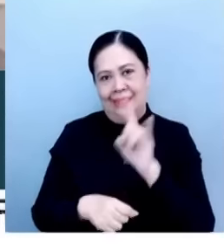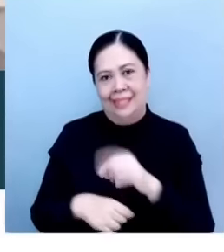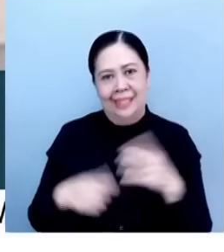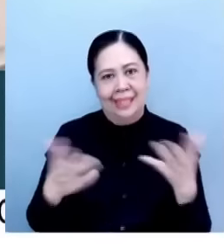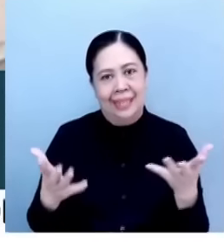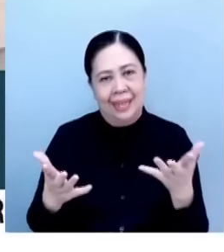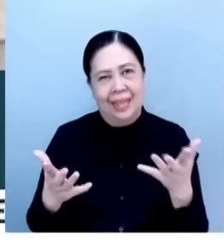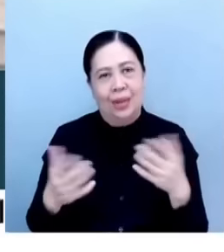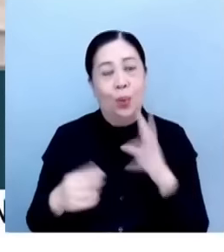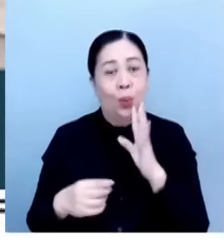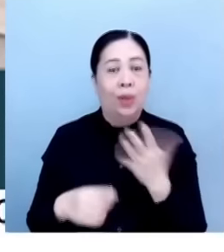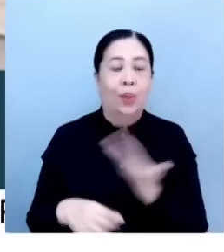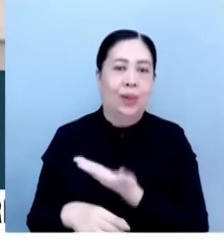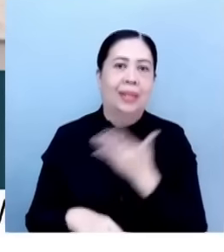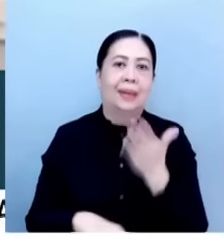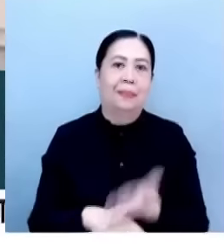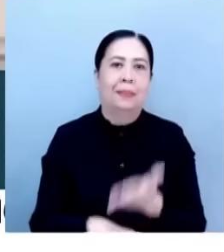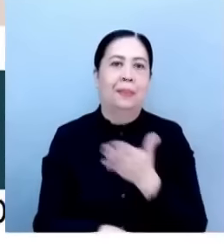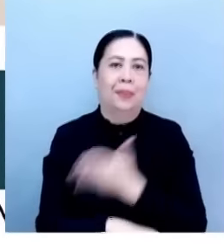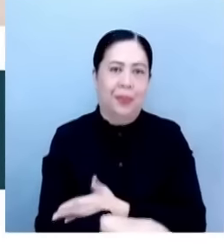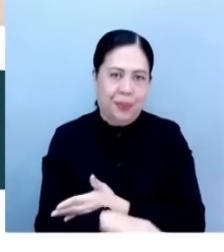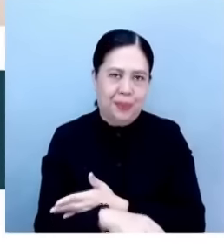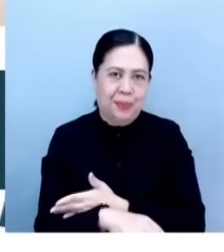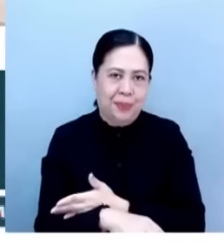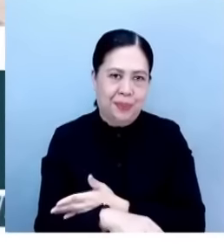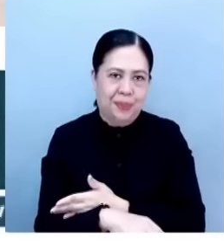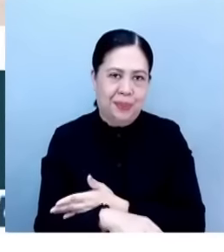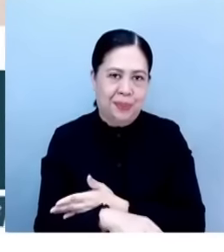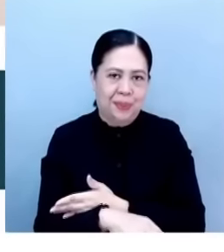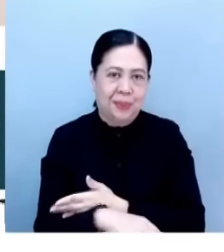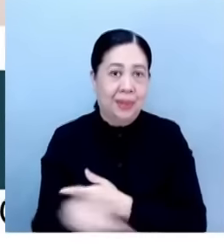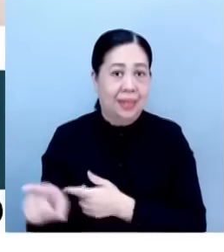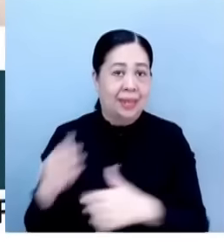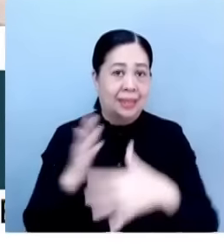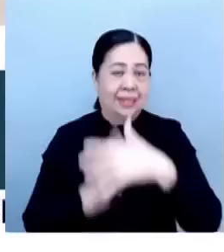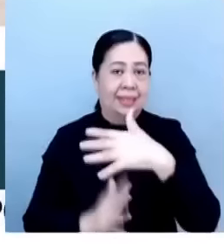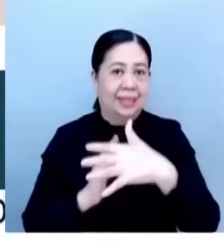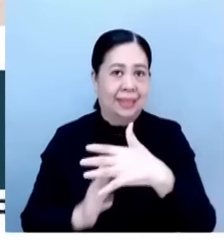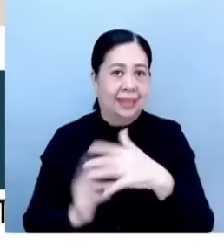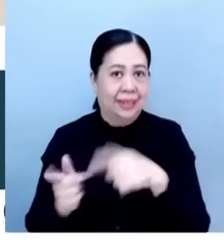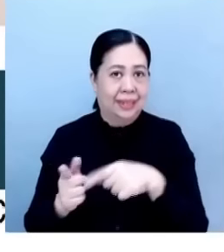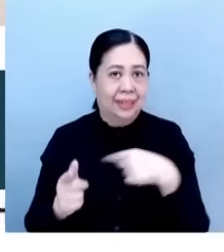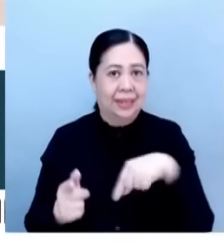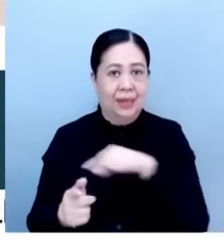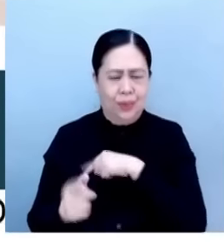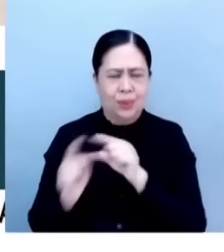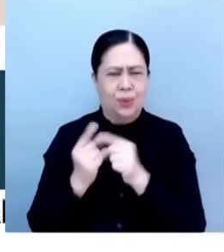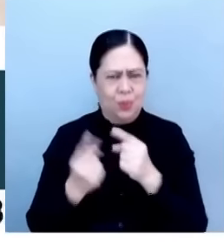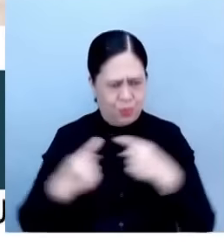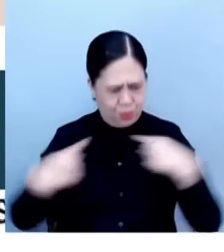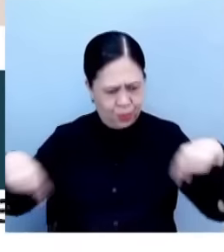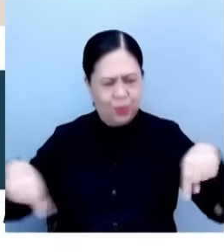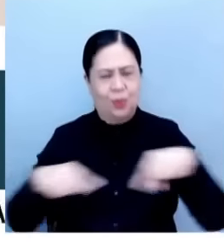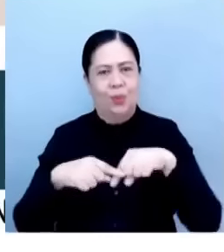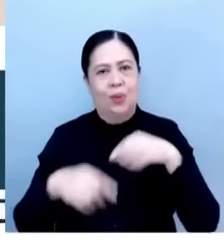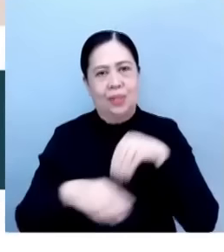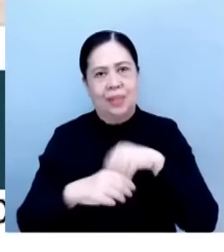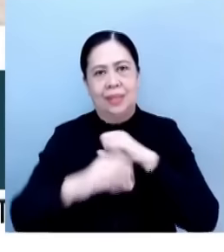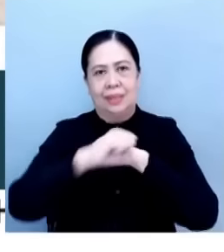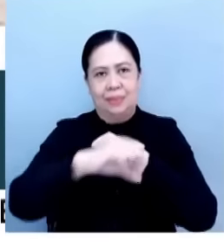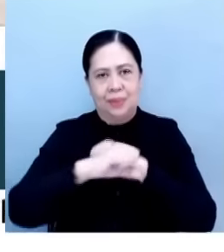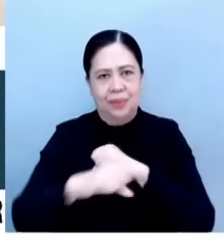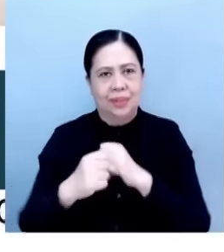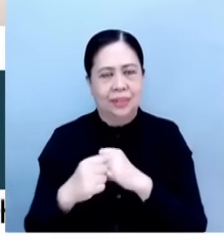continuously improve what is being, because the client and our group, all the people in the advocacy